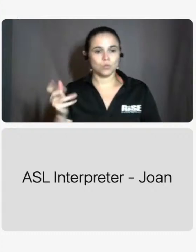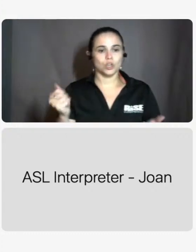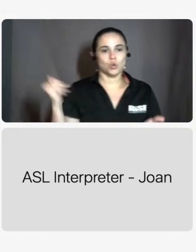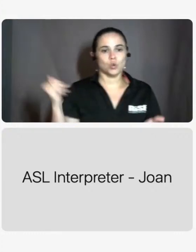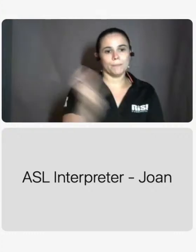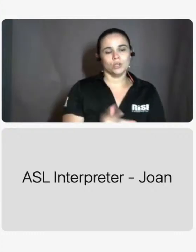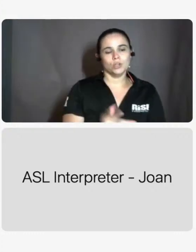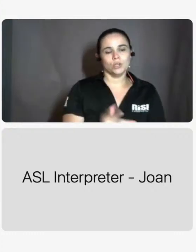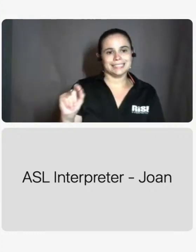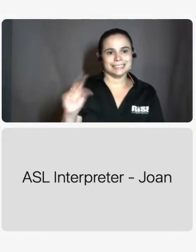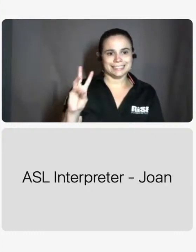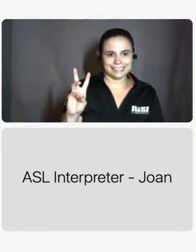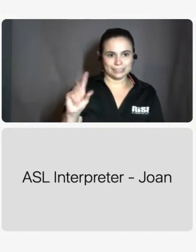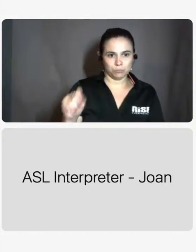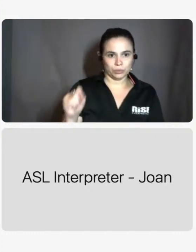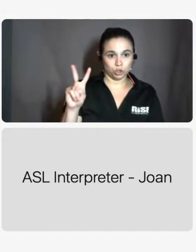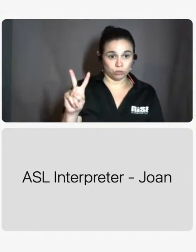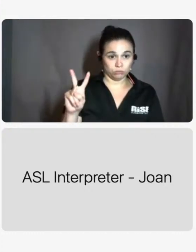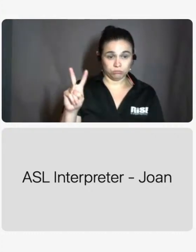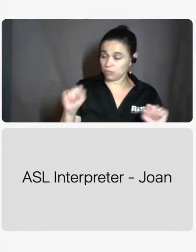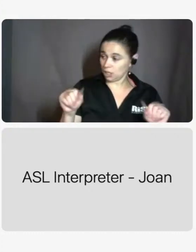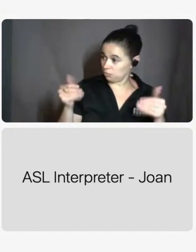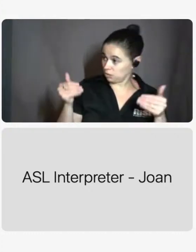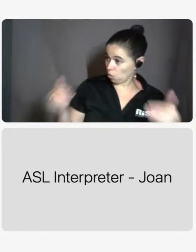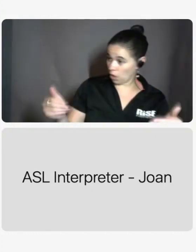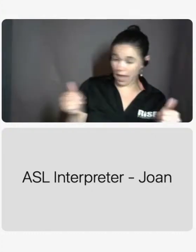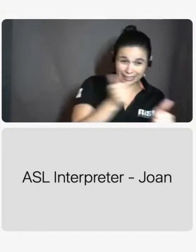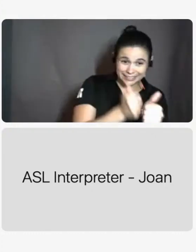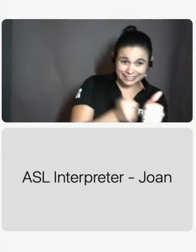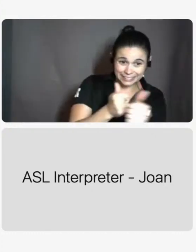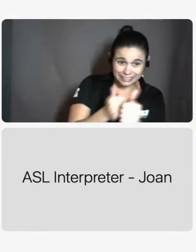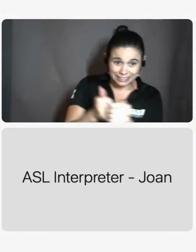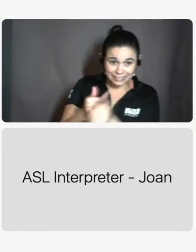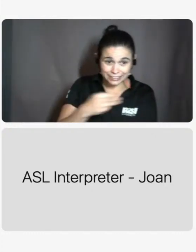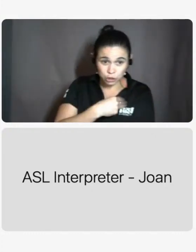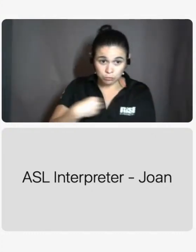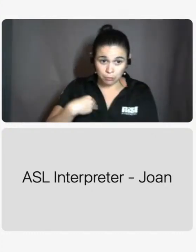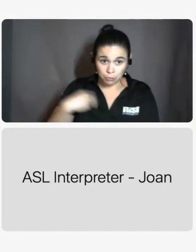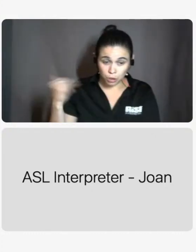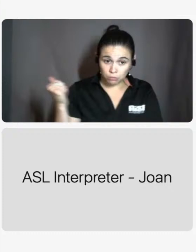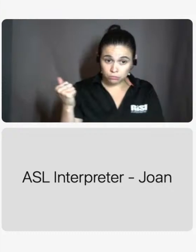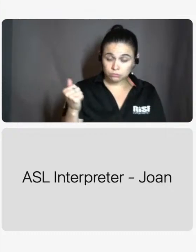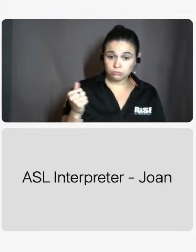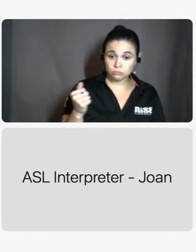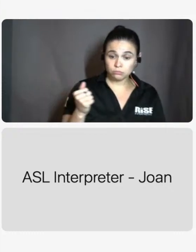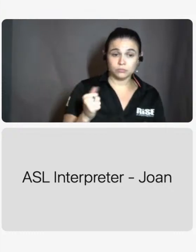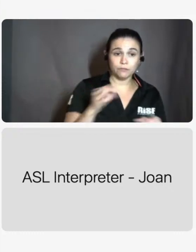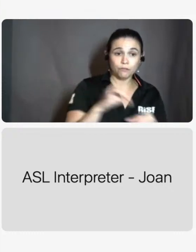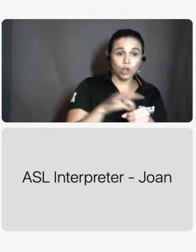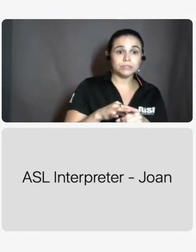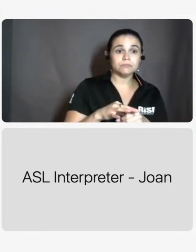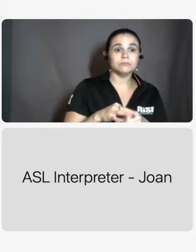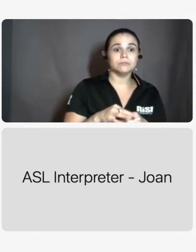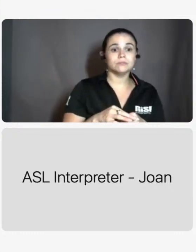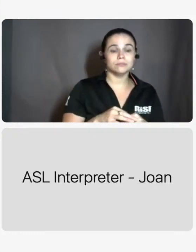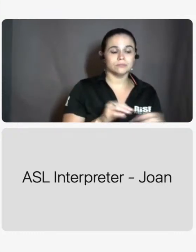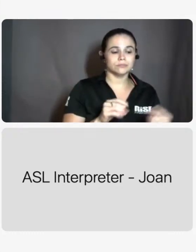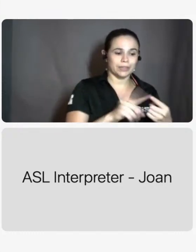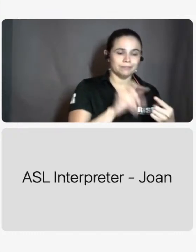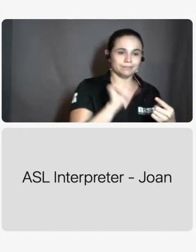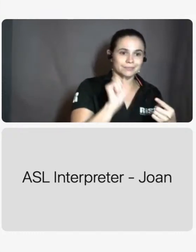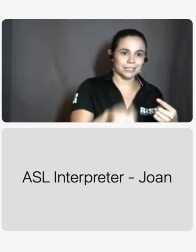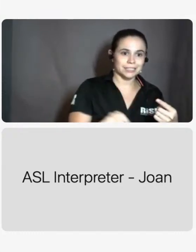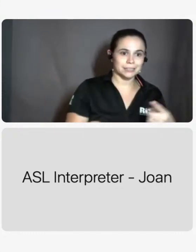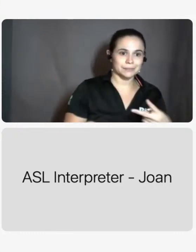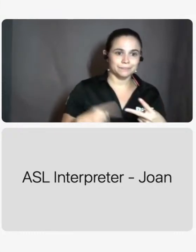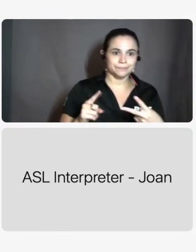a roll call vote, please? Mr. Ibarra, Yes. Mr. Flores, Mrs. Sandoval,